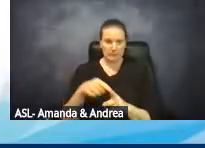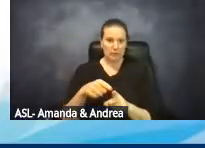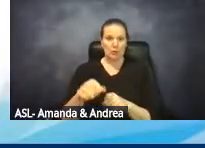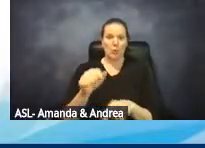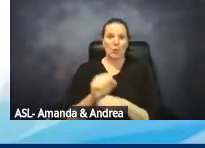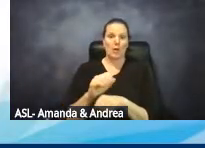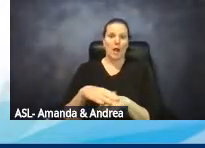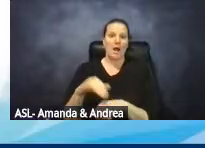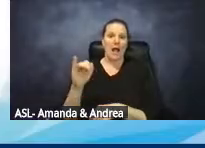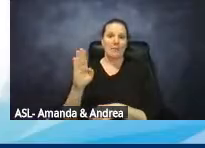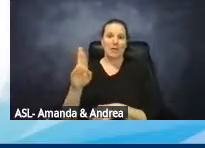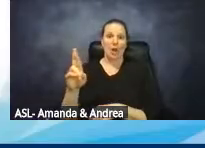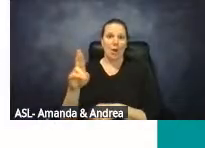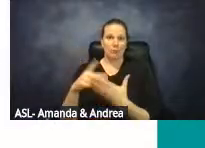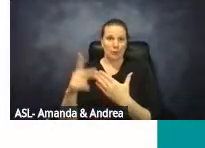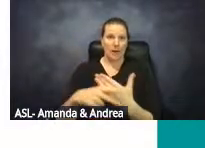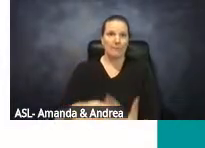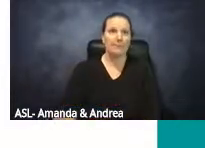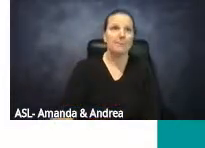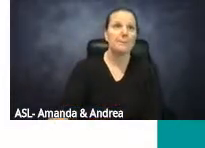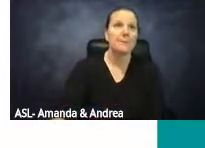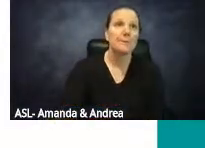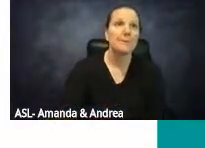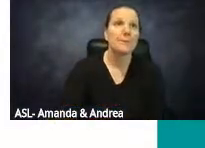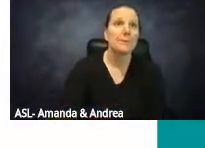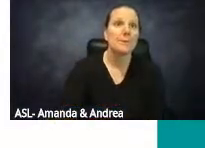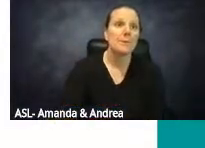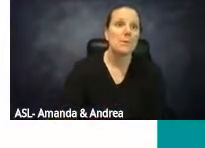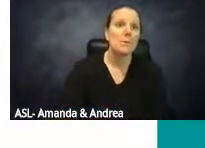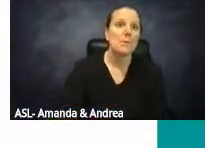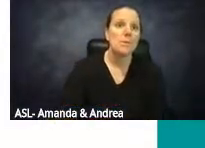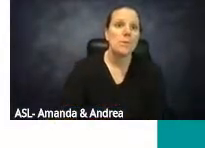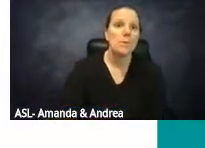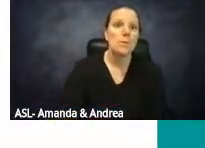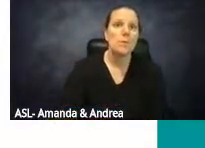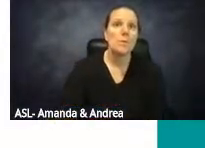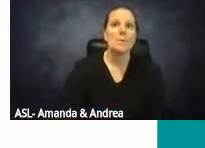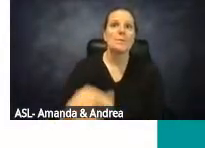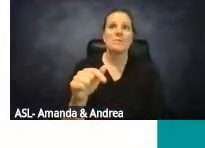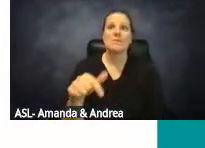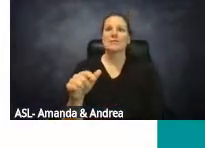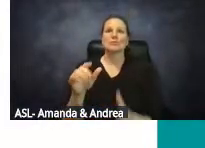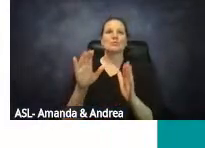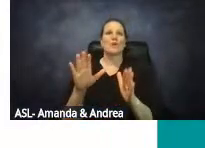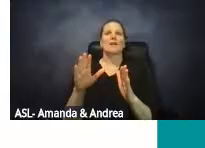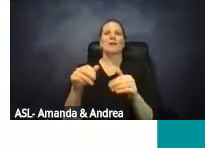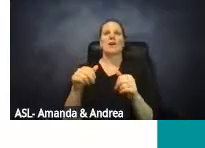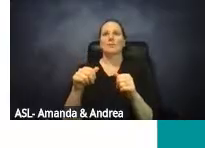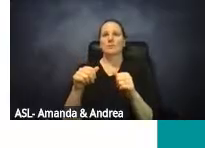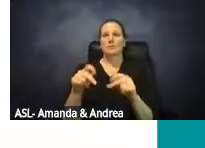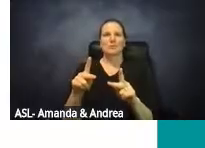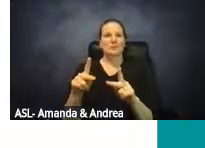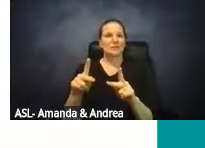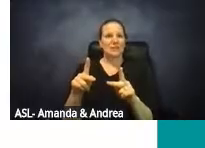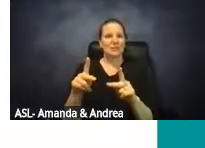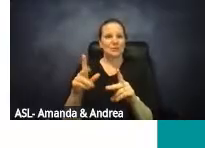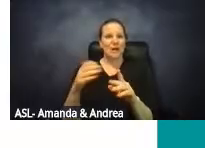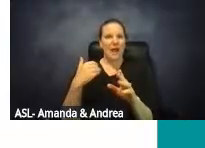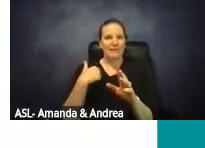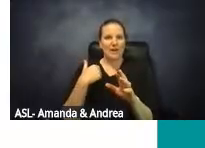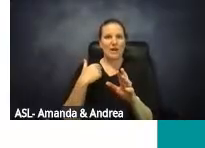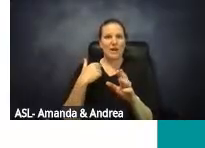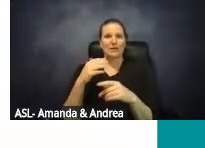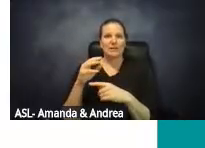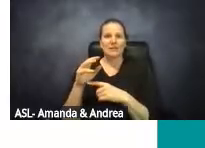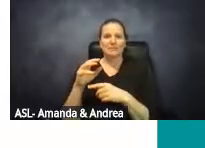slide. And it's time, this is a great opportunity. We'll go ahead and grab our Mentimeter